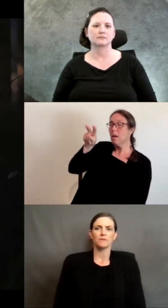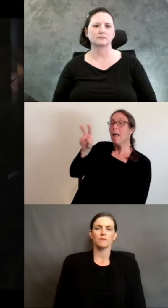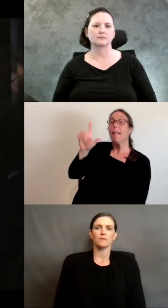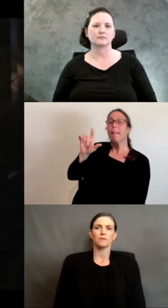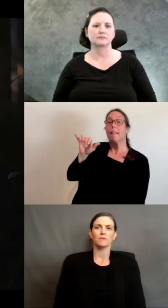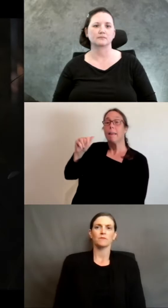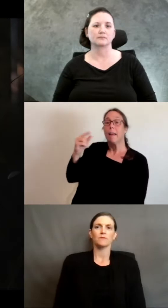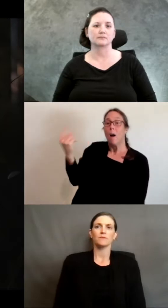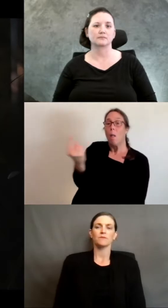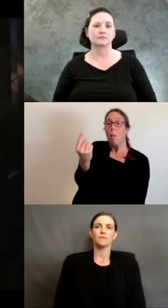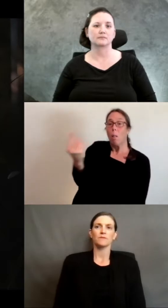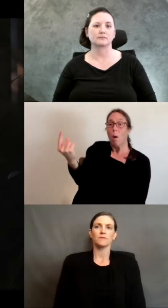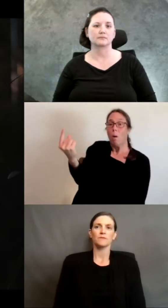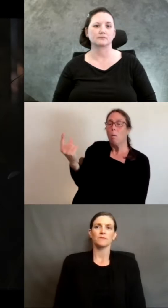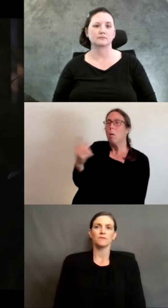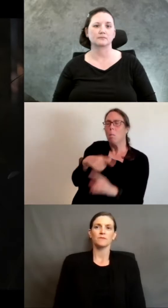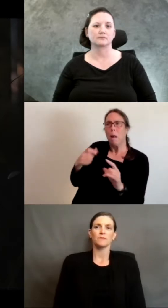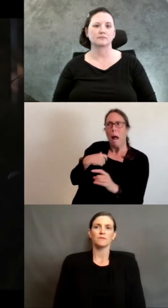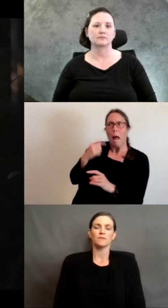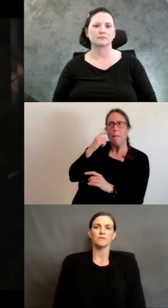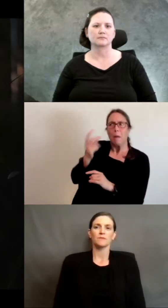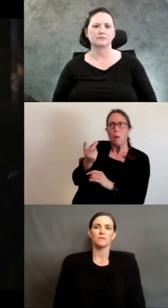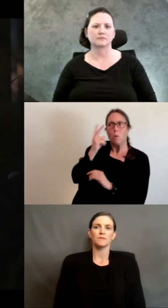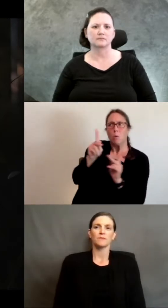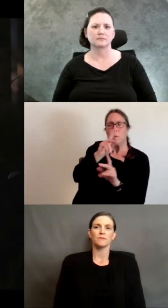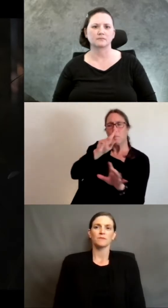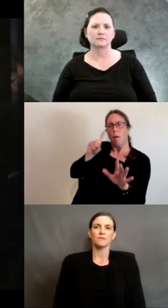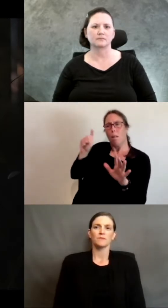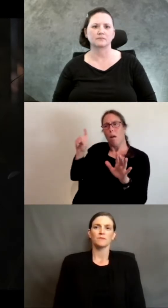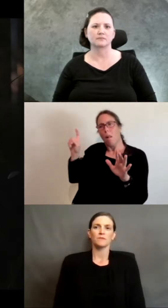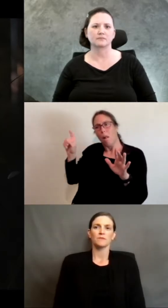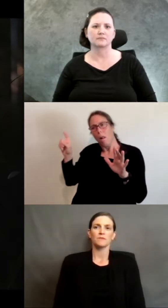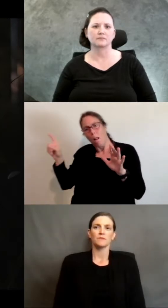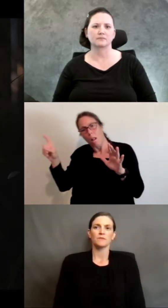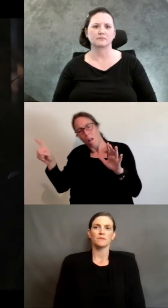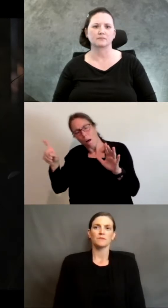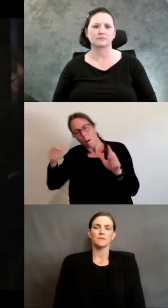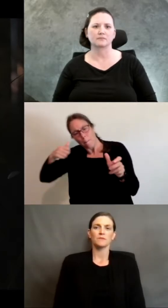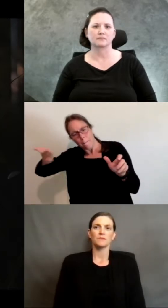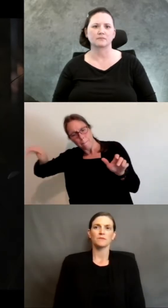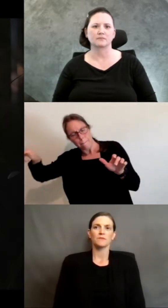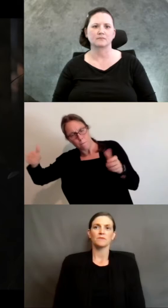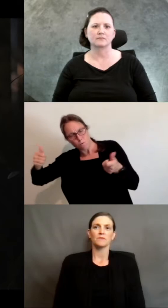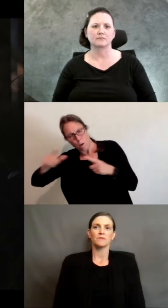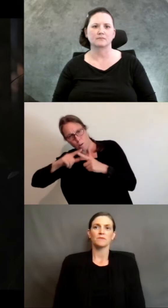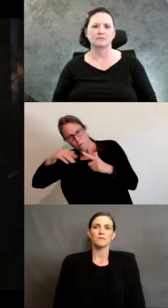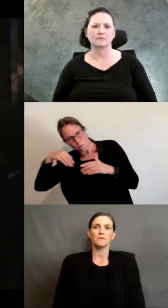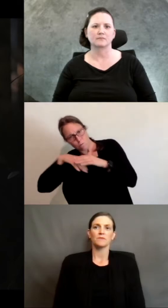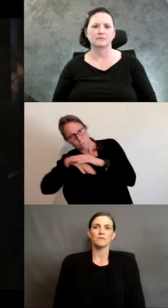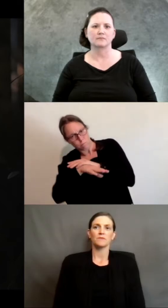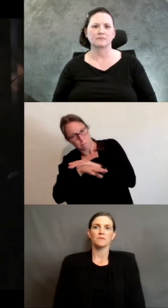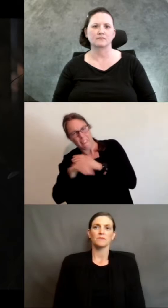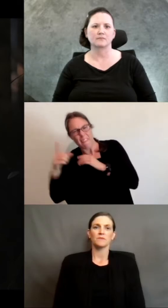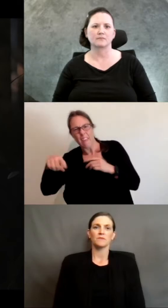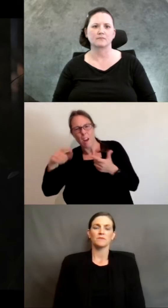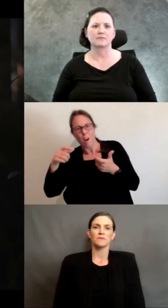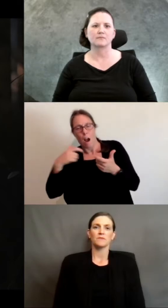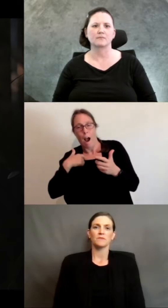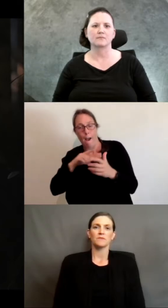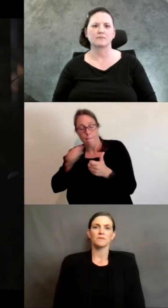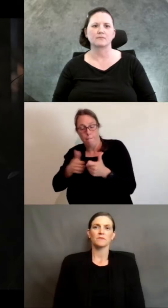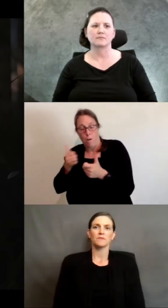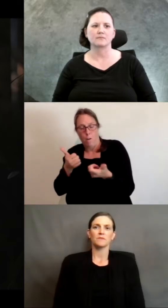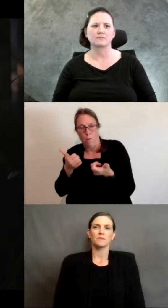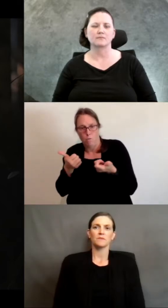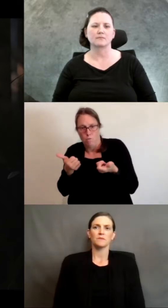going around to the back door. I cautiously follow them, trying not to get caught. Then they bust down the back